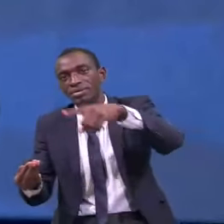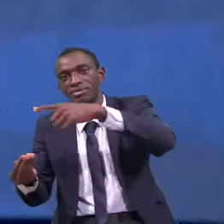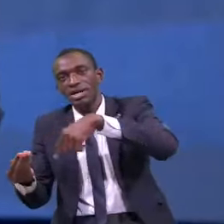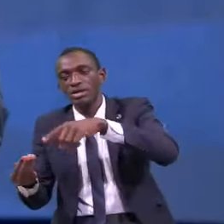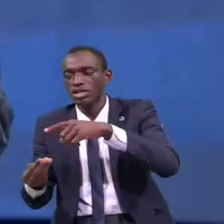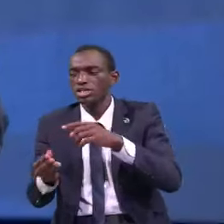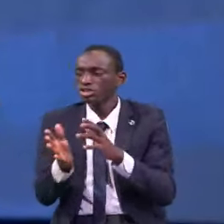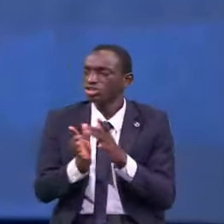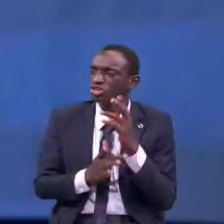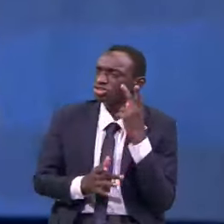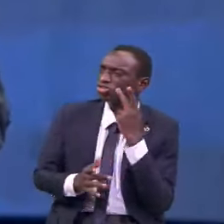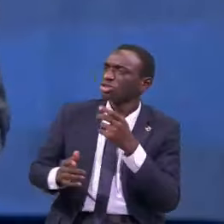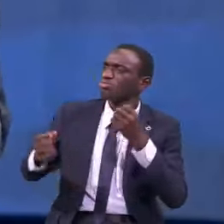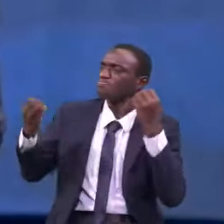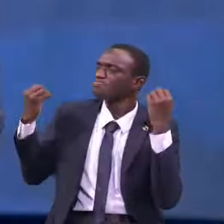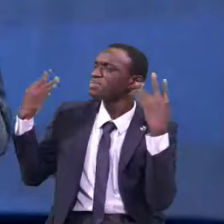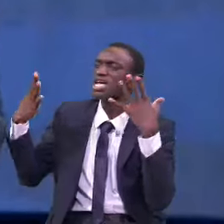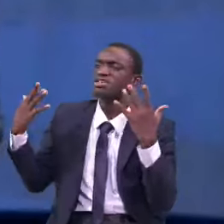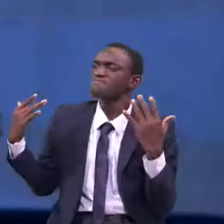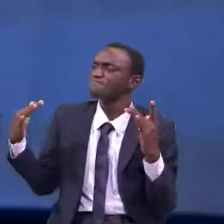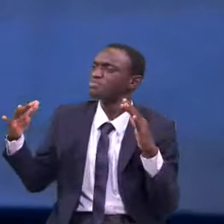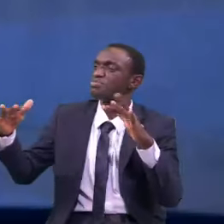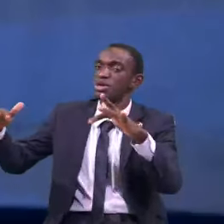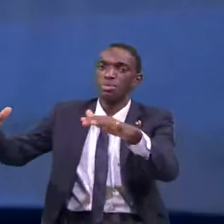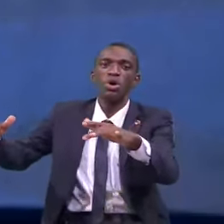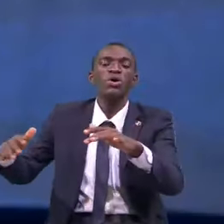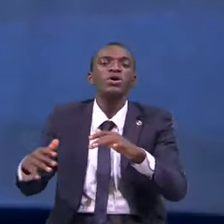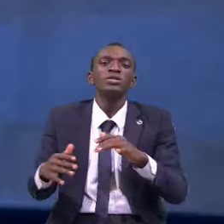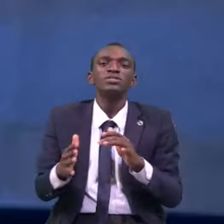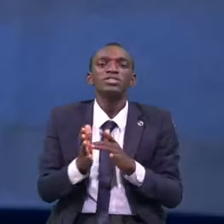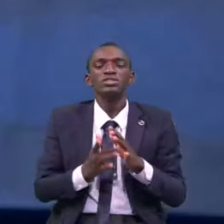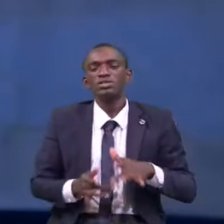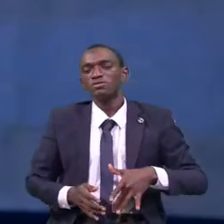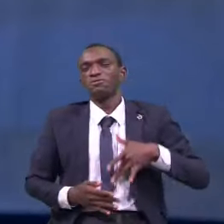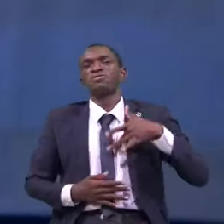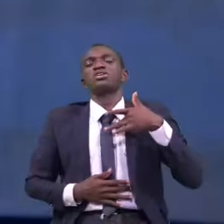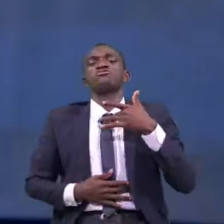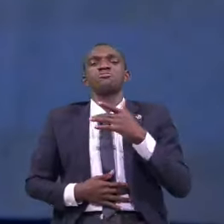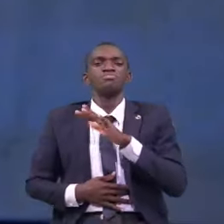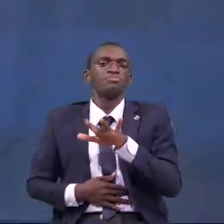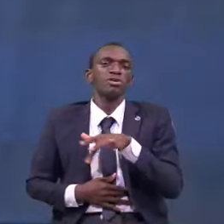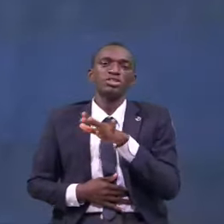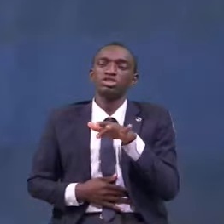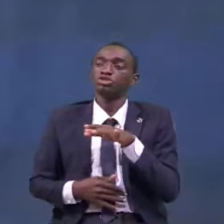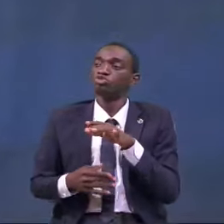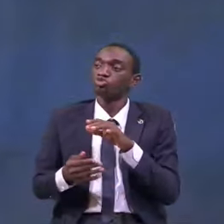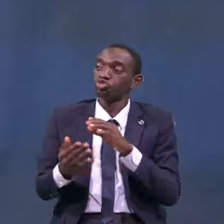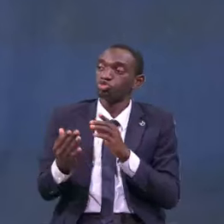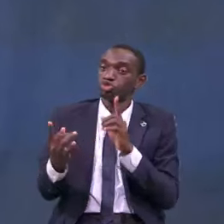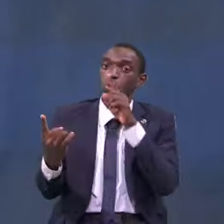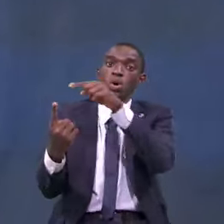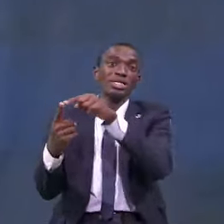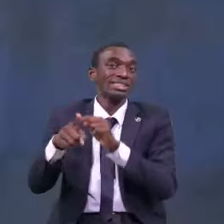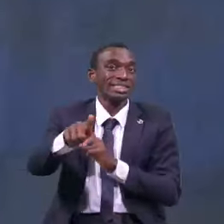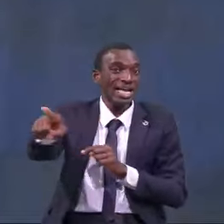great multitude, and he was moved with compassion toward them, and he healed